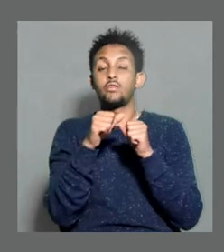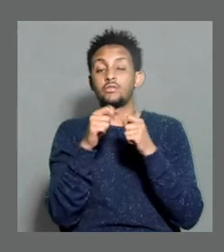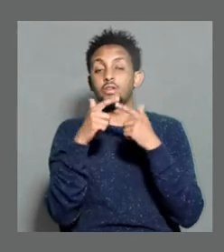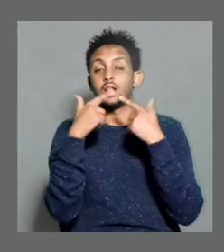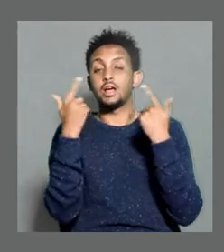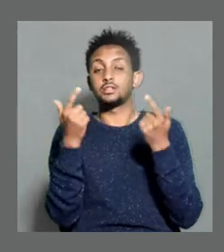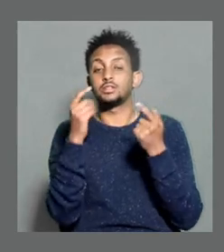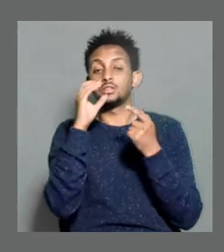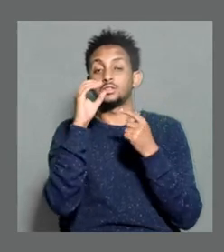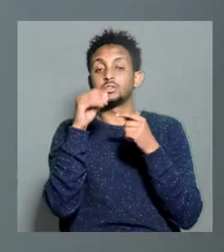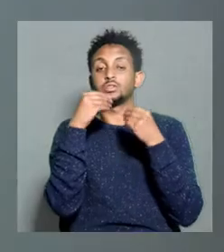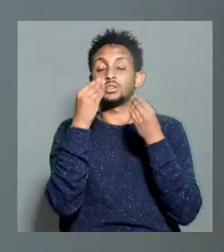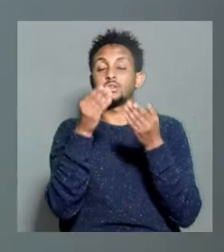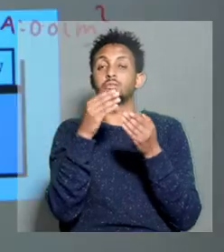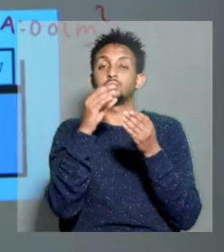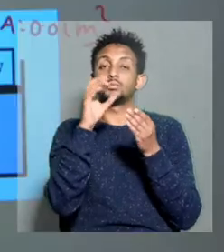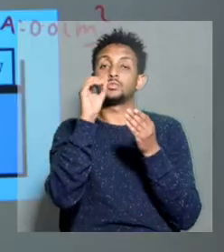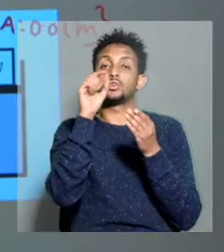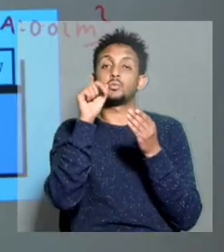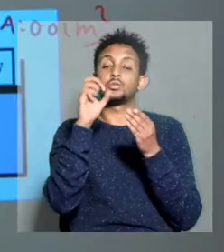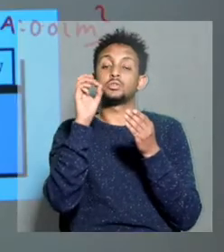larger piston is given to be